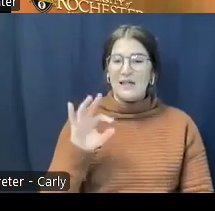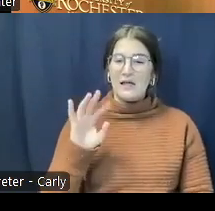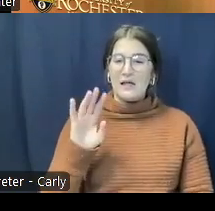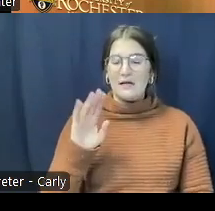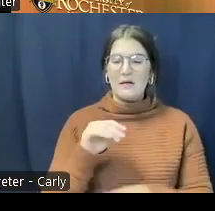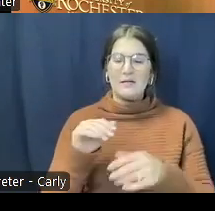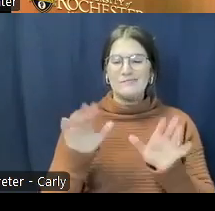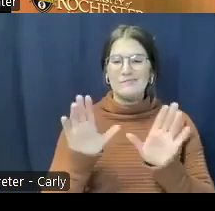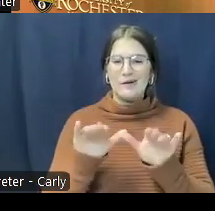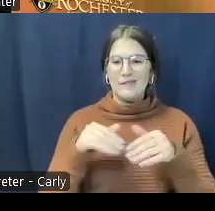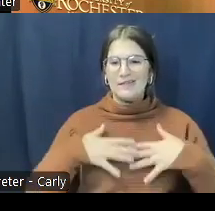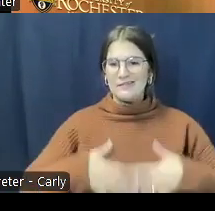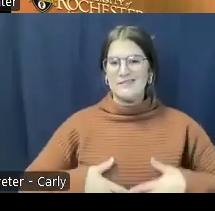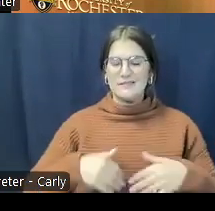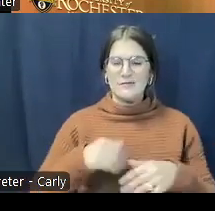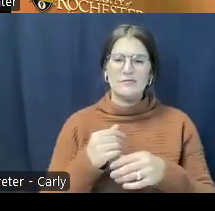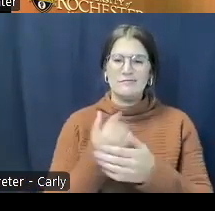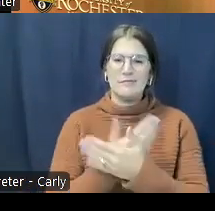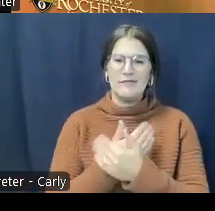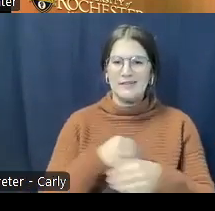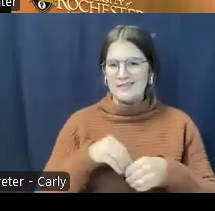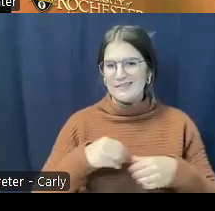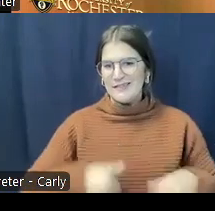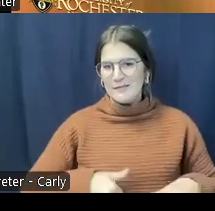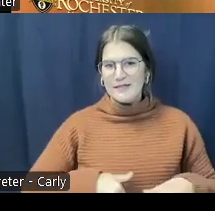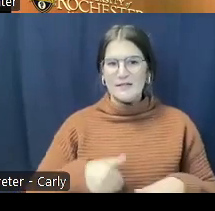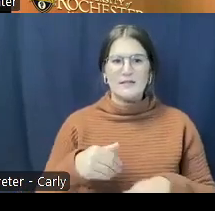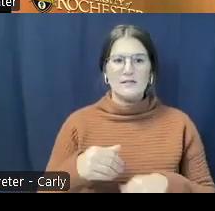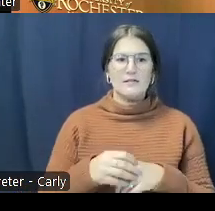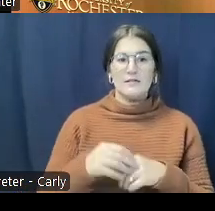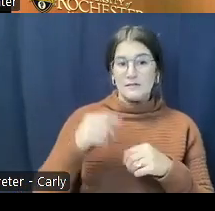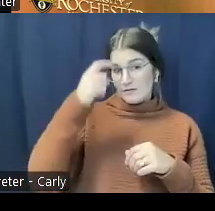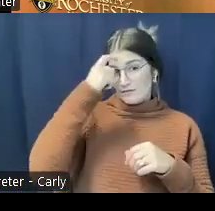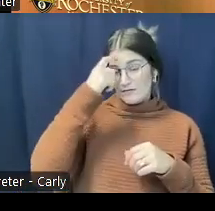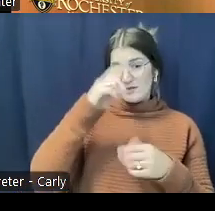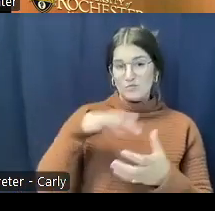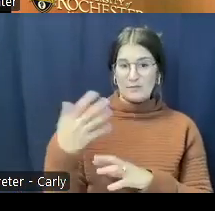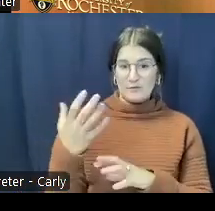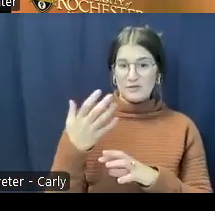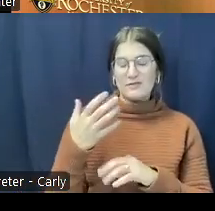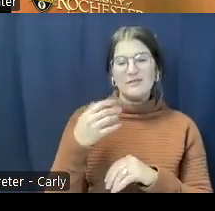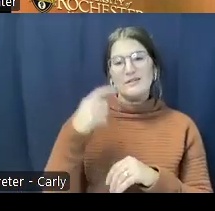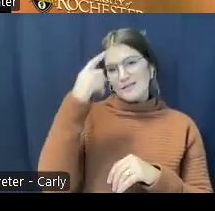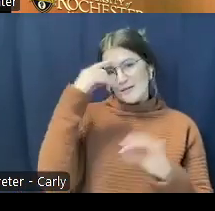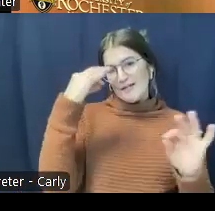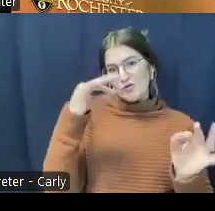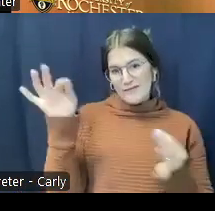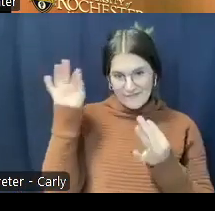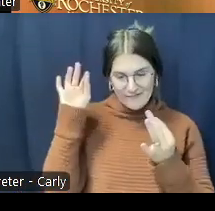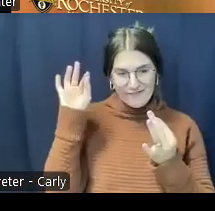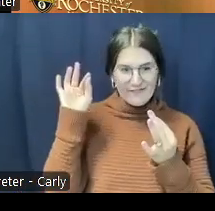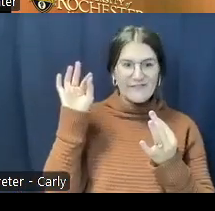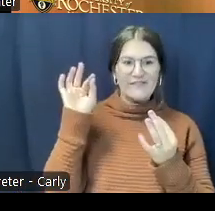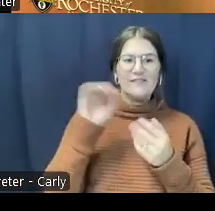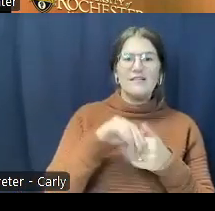It can go into cognitive or perceptual disruption. The mind begins to drift, the person starts to float away, begin to be